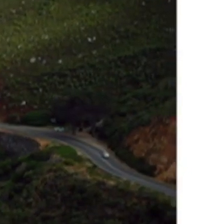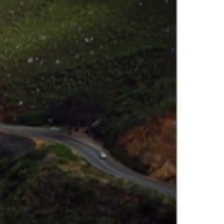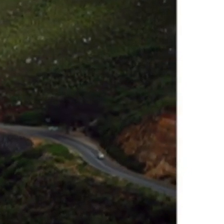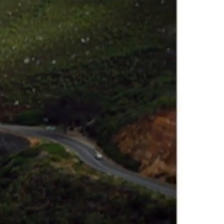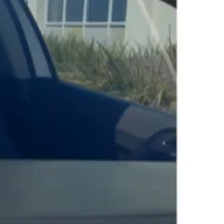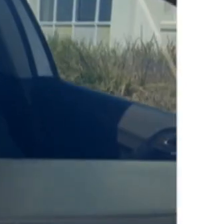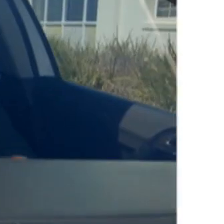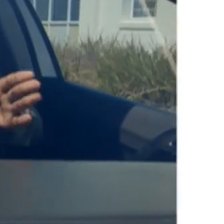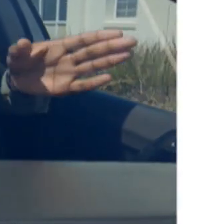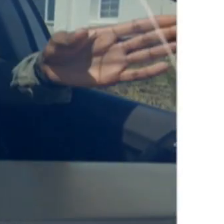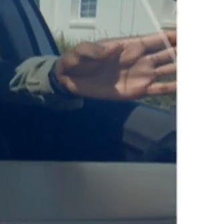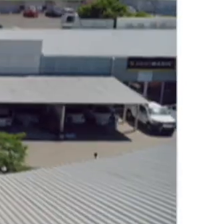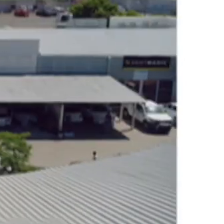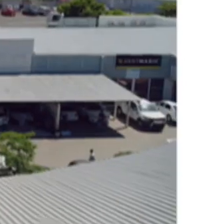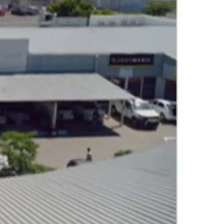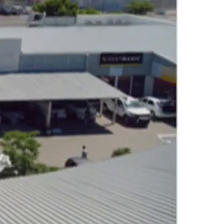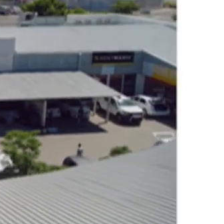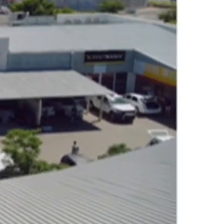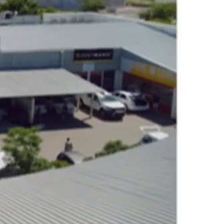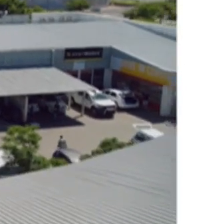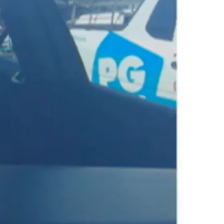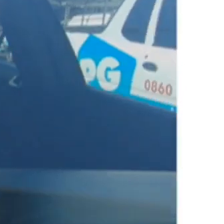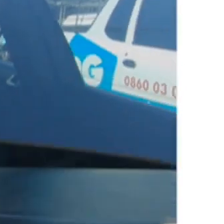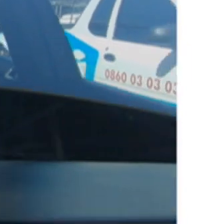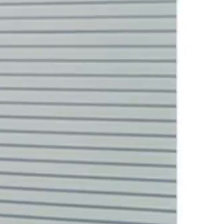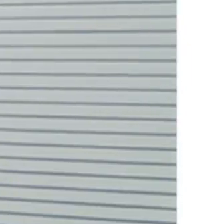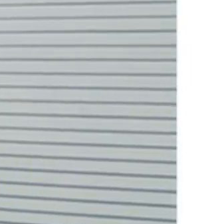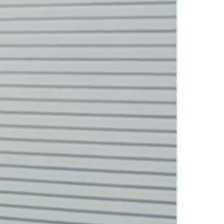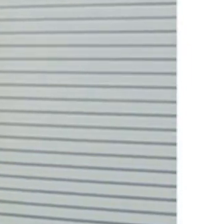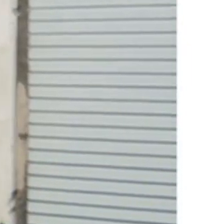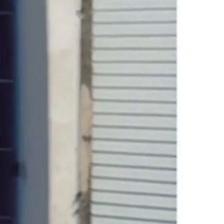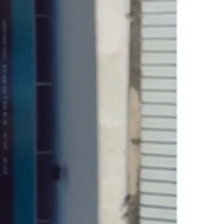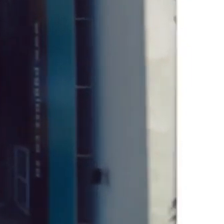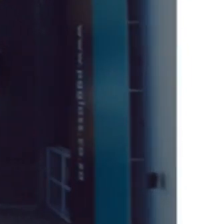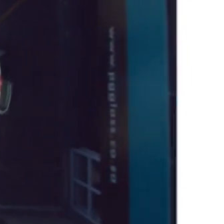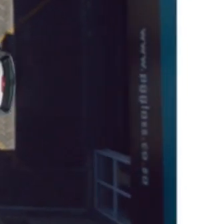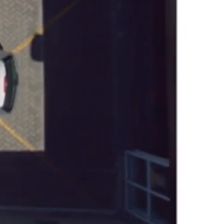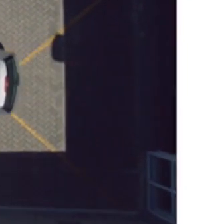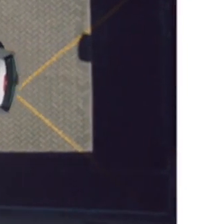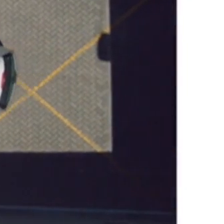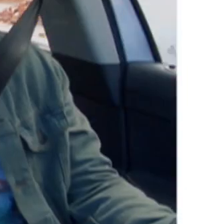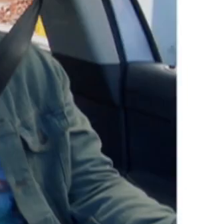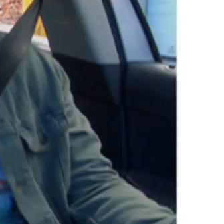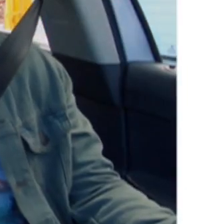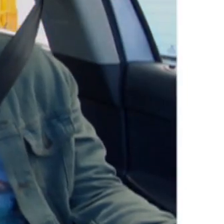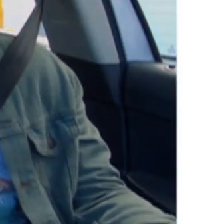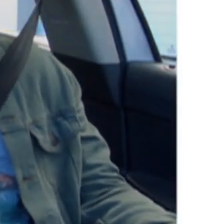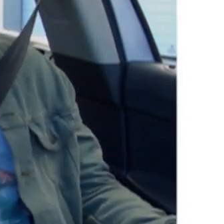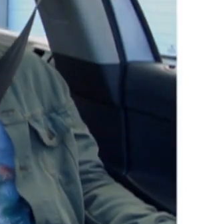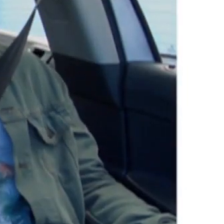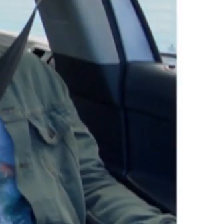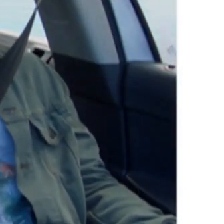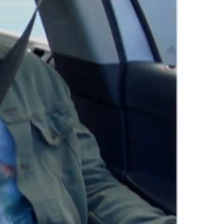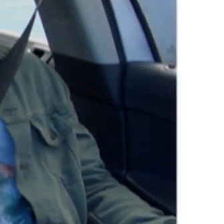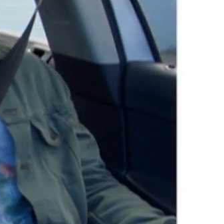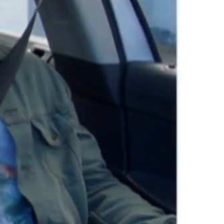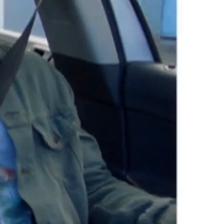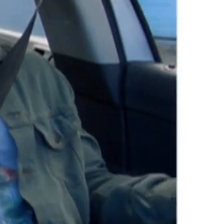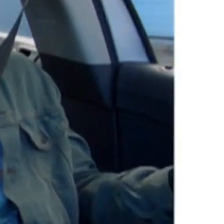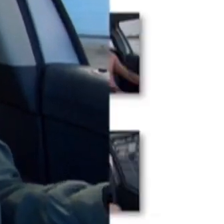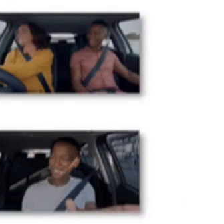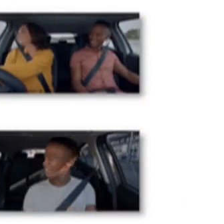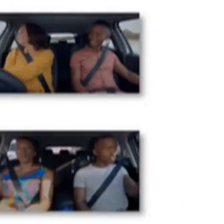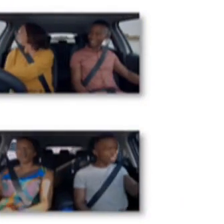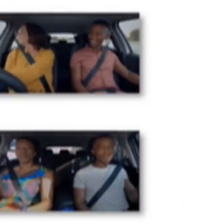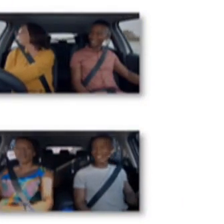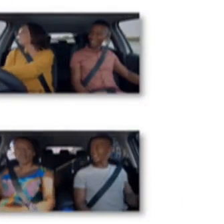I'll navigate. Okay, turn left here. Okay, here we are. There you go. All done. Brand new. I can't believe how quick and easy